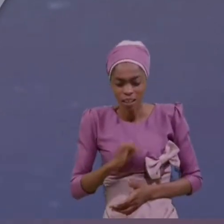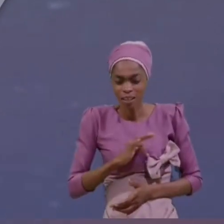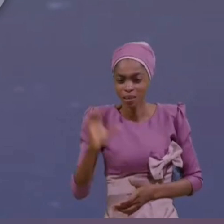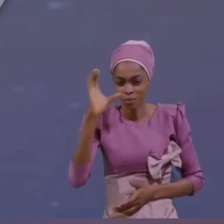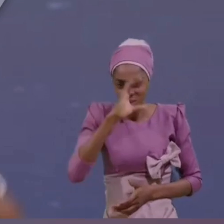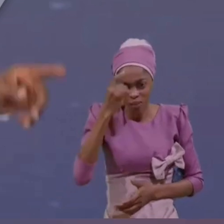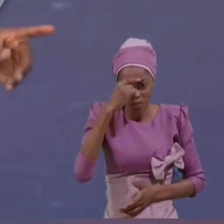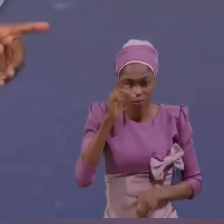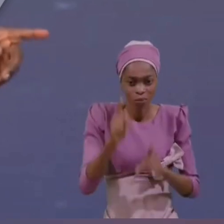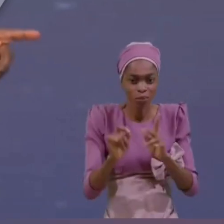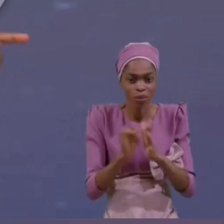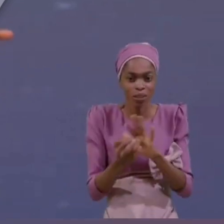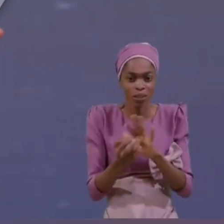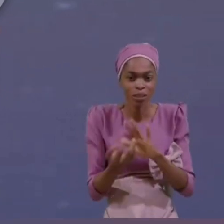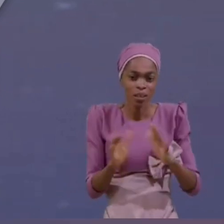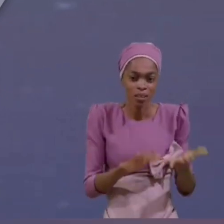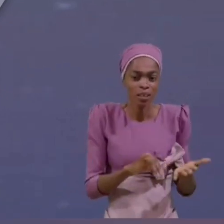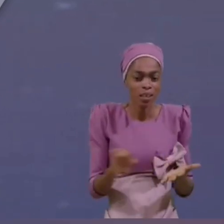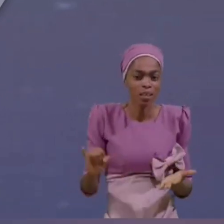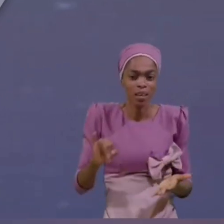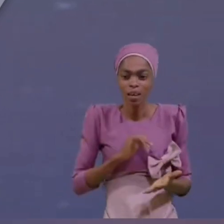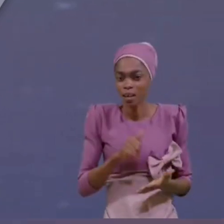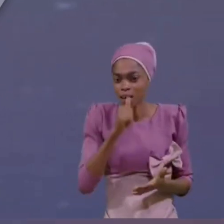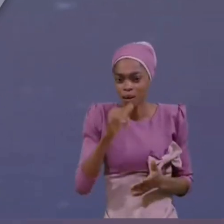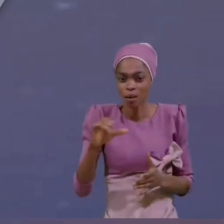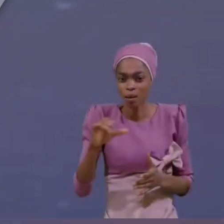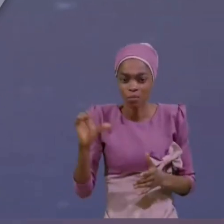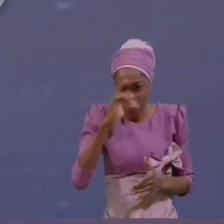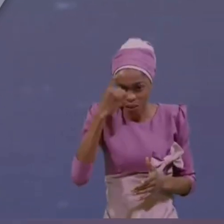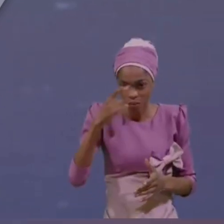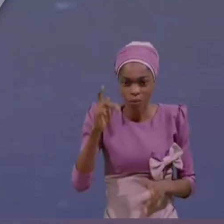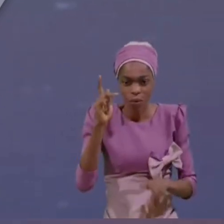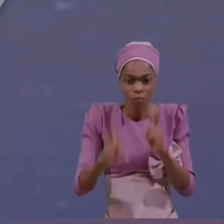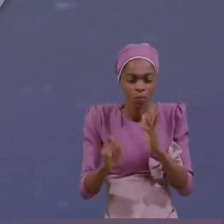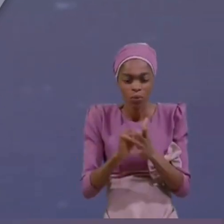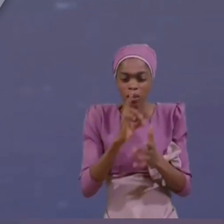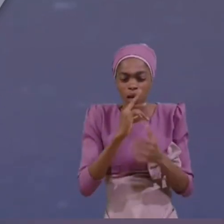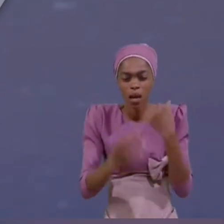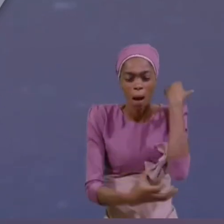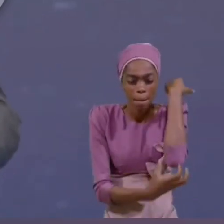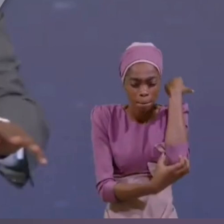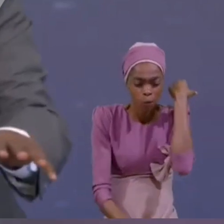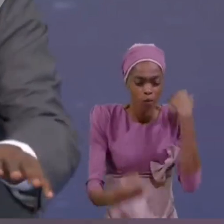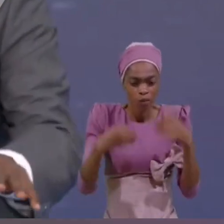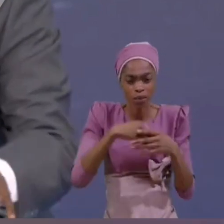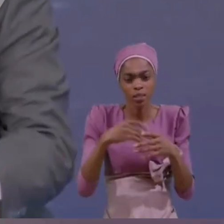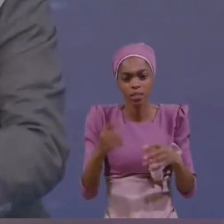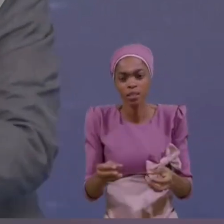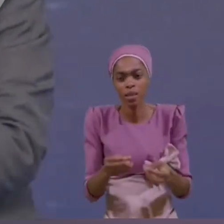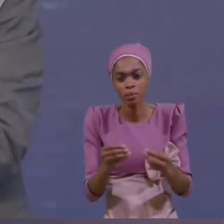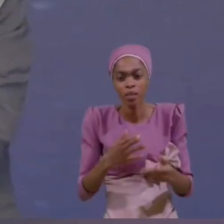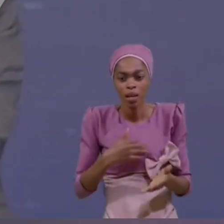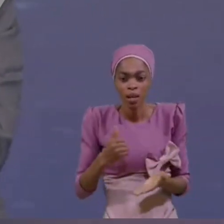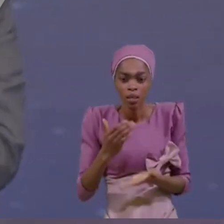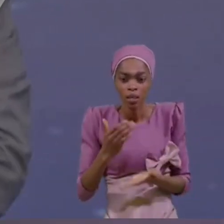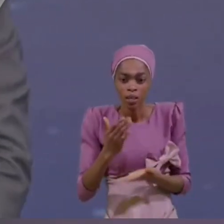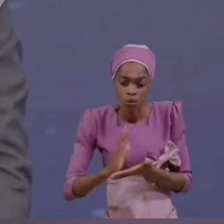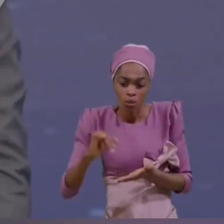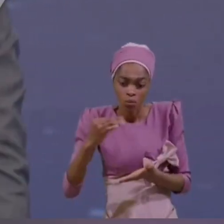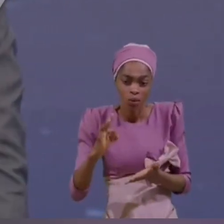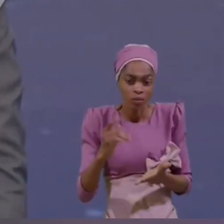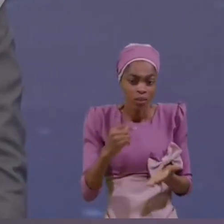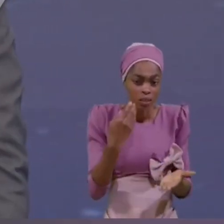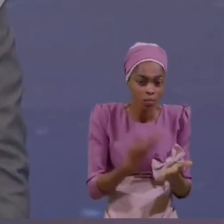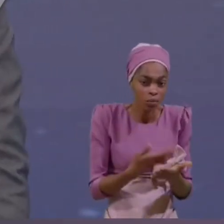who are dying. I'm looking for those who are impoverished in their lives. And some of the money